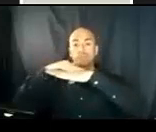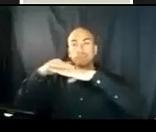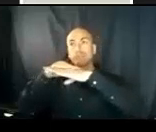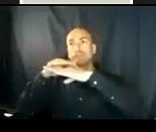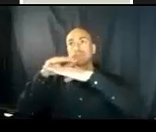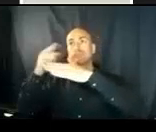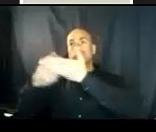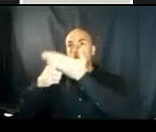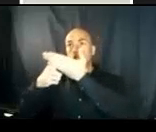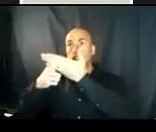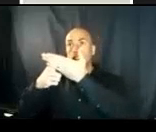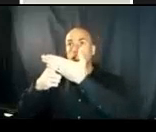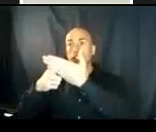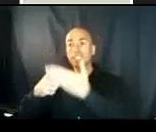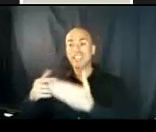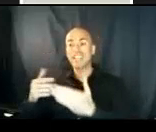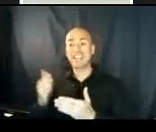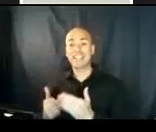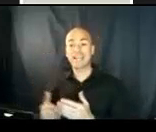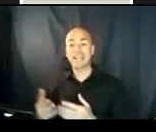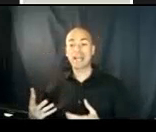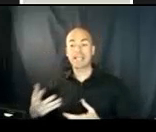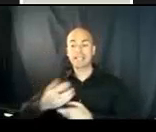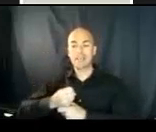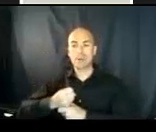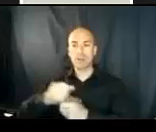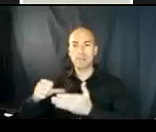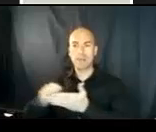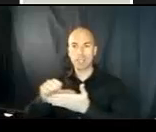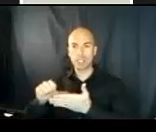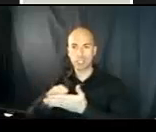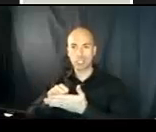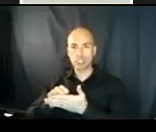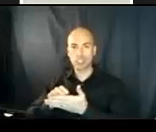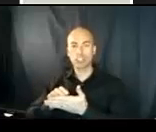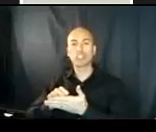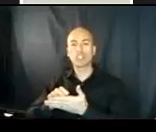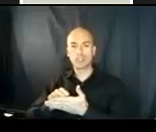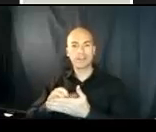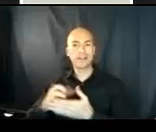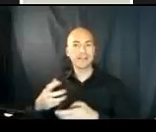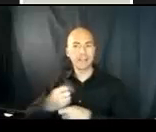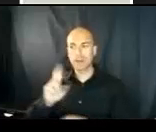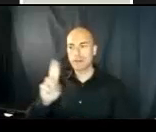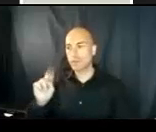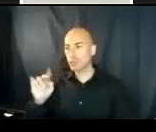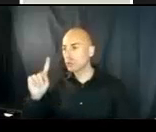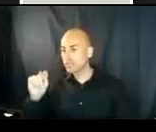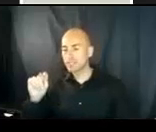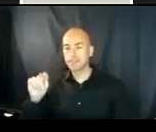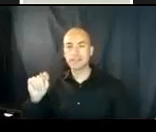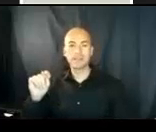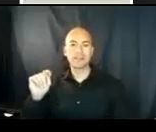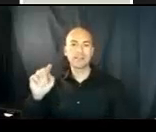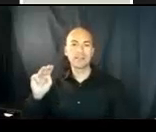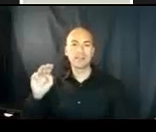summary page of what your student just saw. So a summary of your lesson, a summary of your unit, a summary of the module that